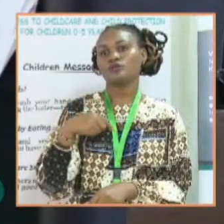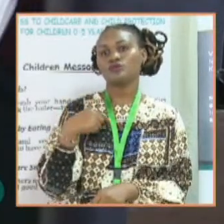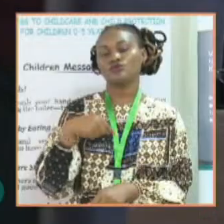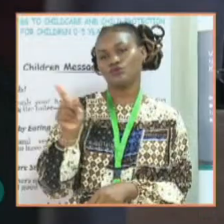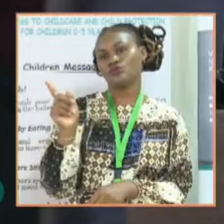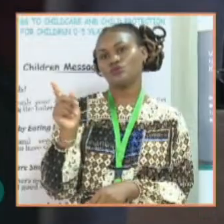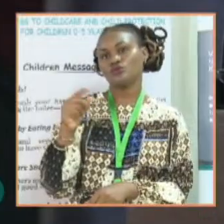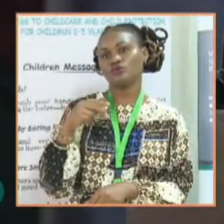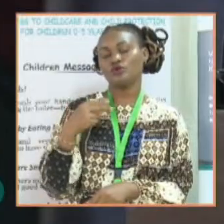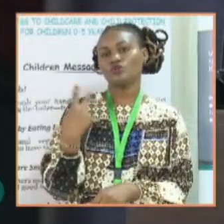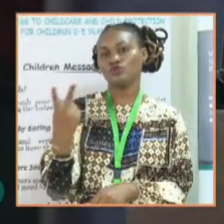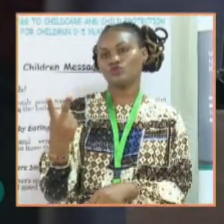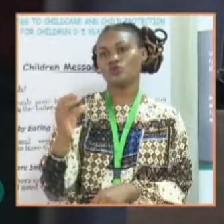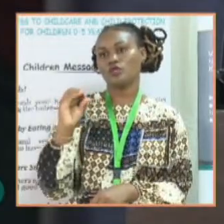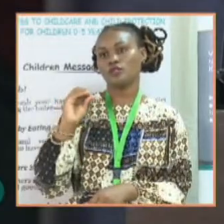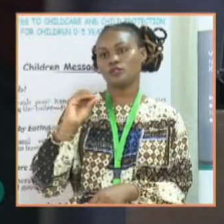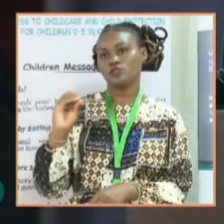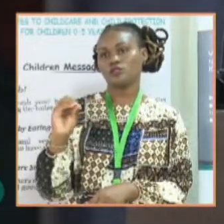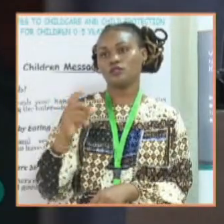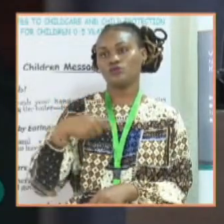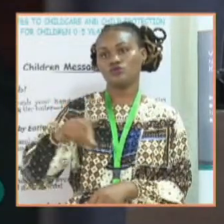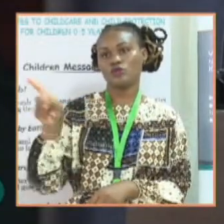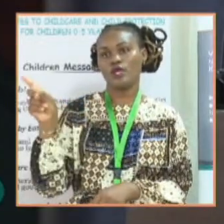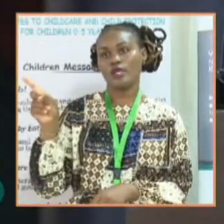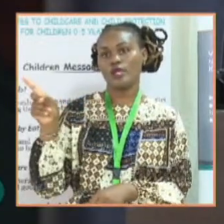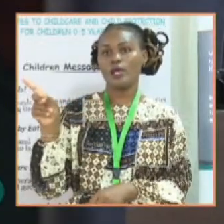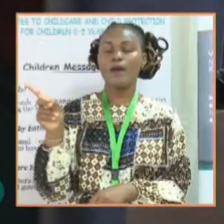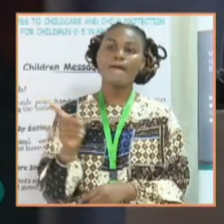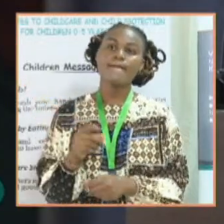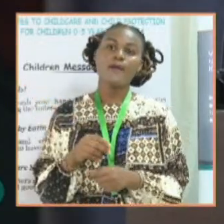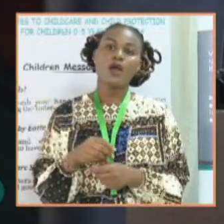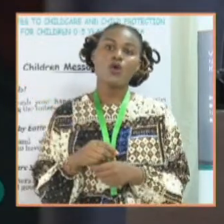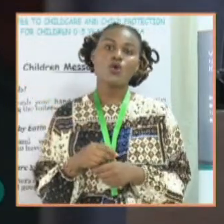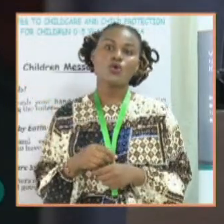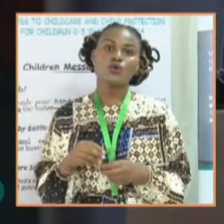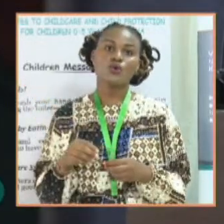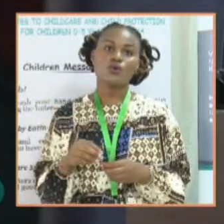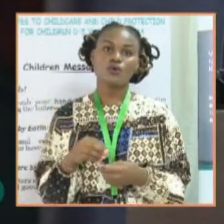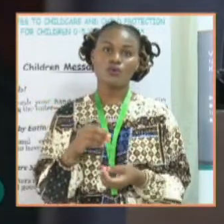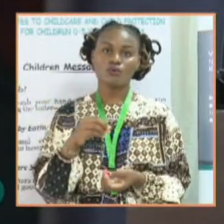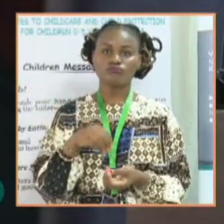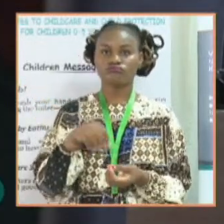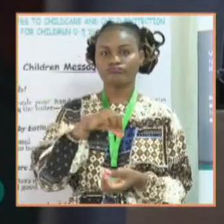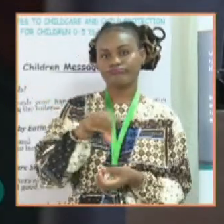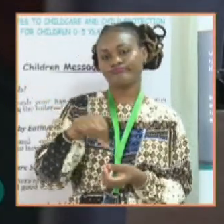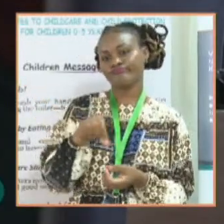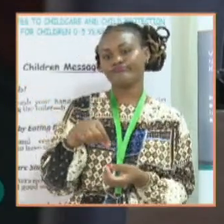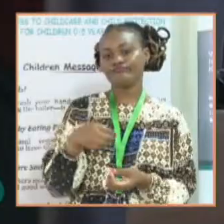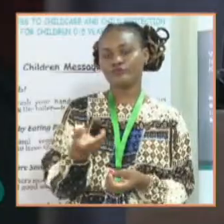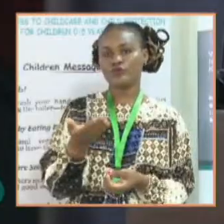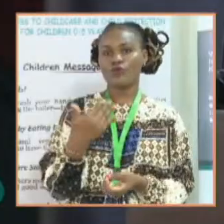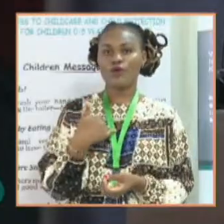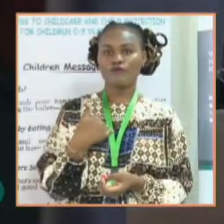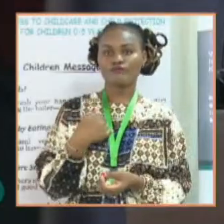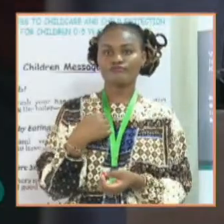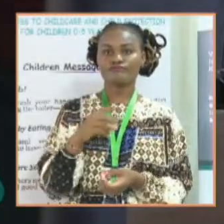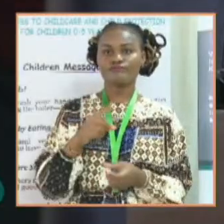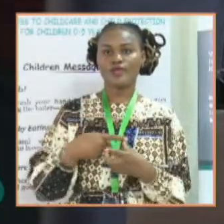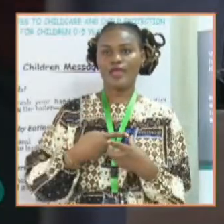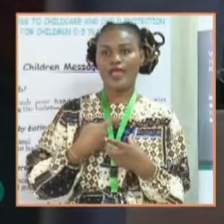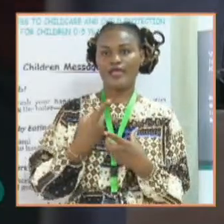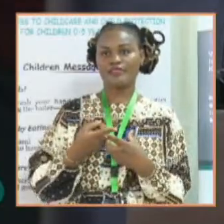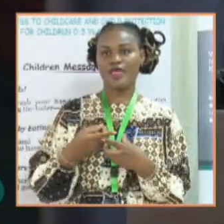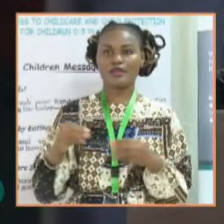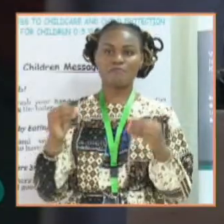Sindio? Before I cue her in, there is an amazing exhibition that has been set. After the restaurant, you walk down the